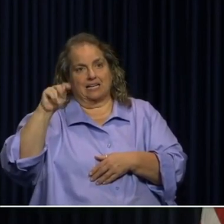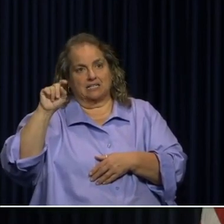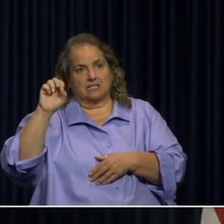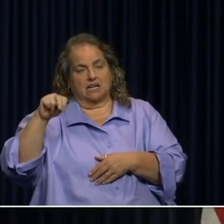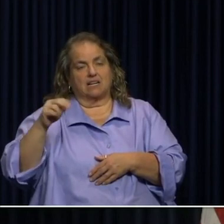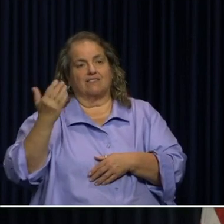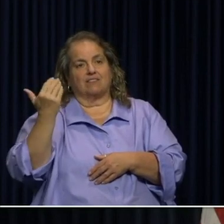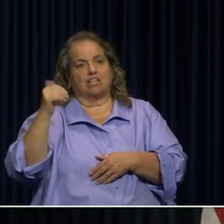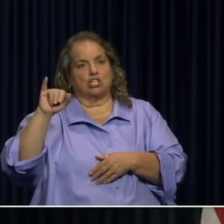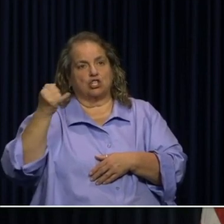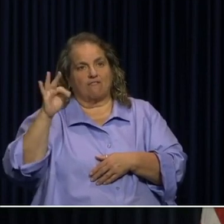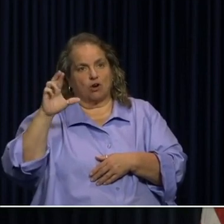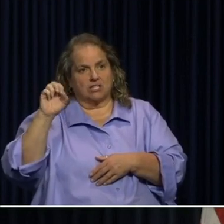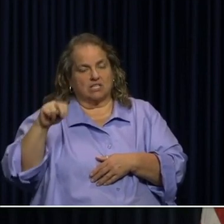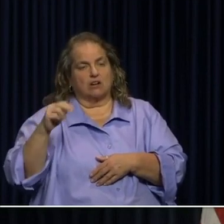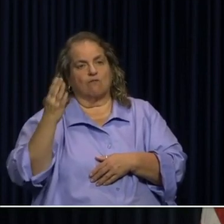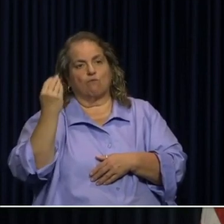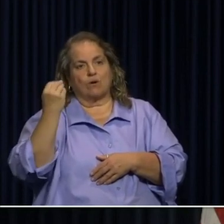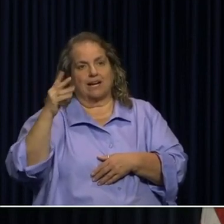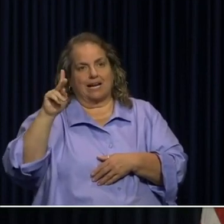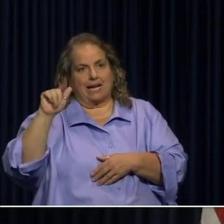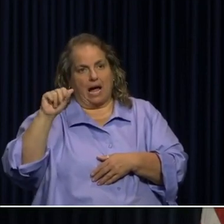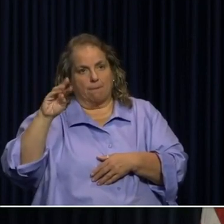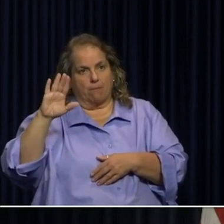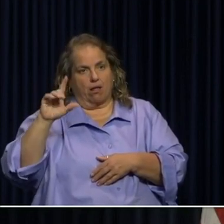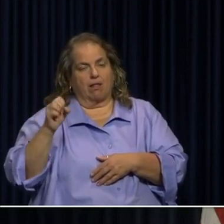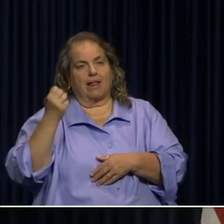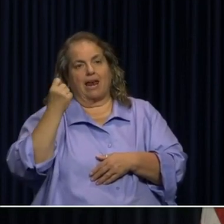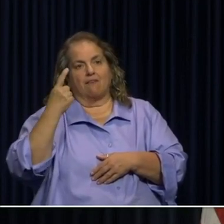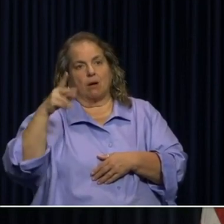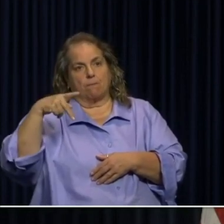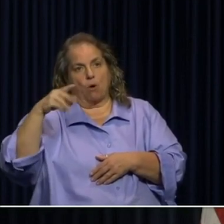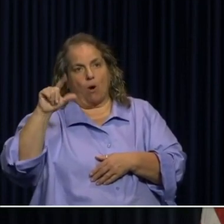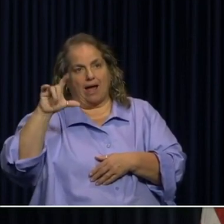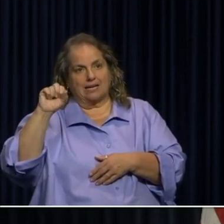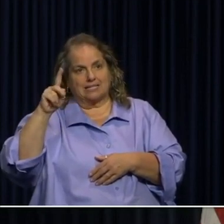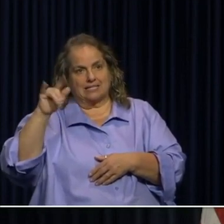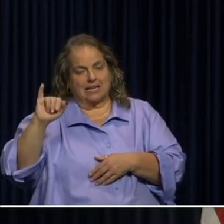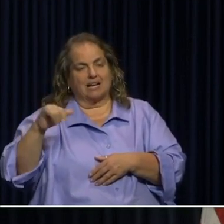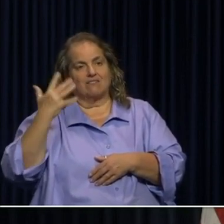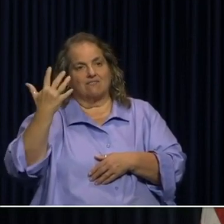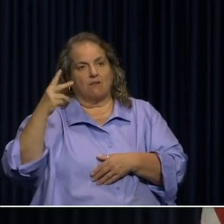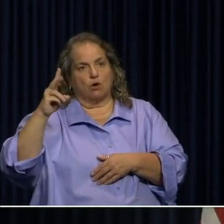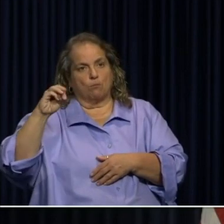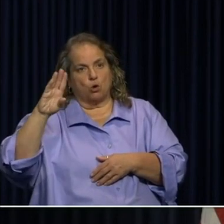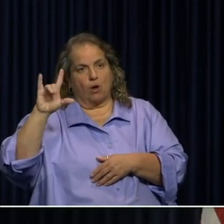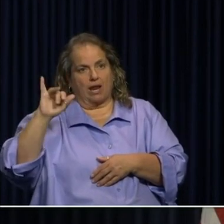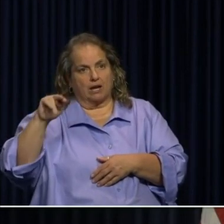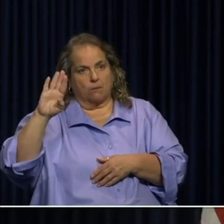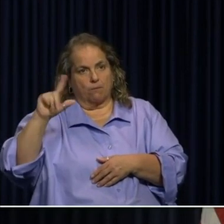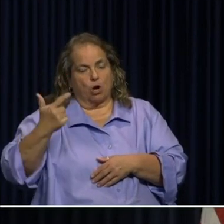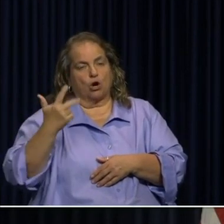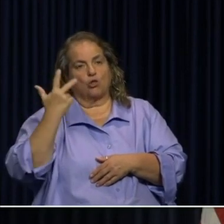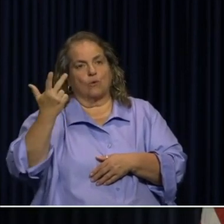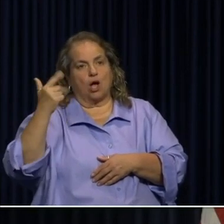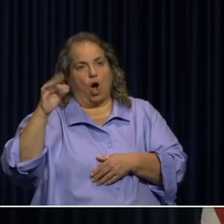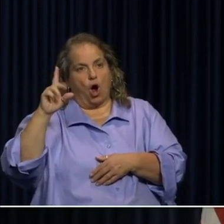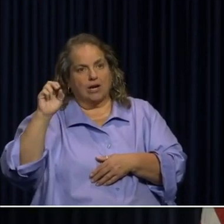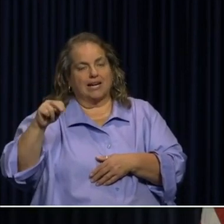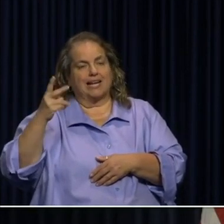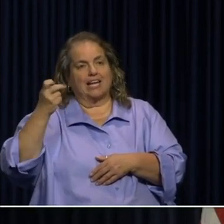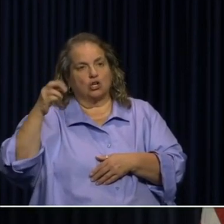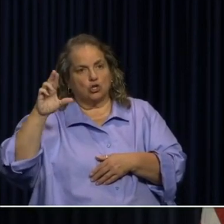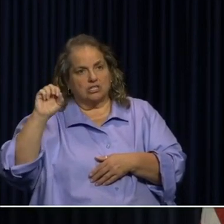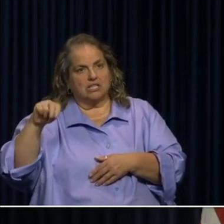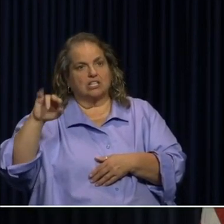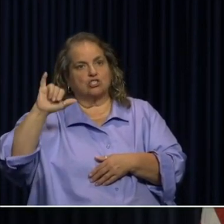15 from Jefferson, 14 from Campbell, 11 from Pulaski, 5 from Muhlenberg, 3 from Hardin, Henderson,